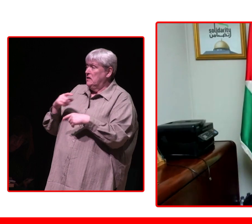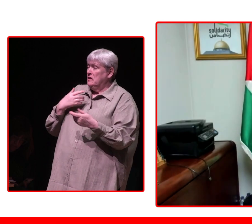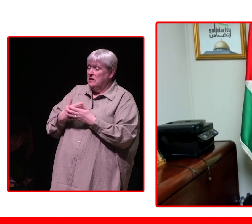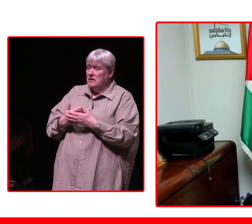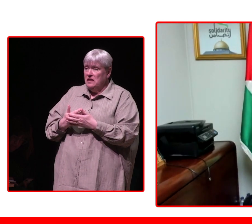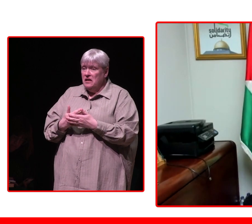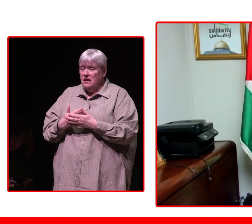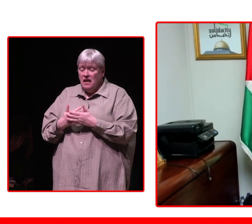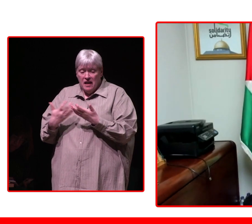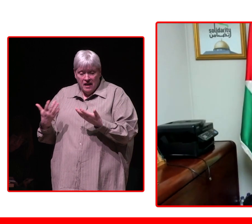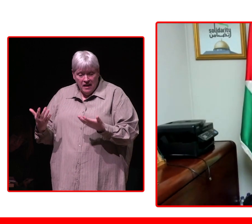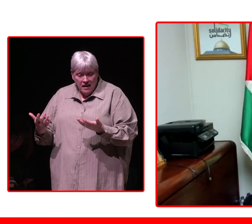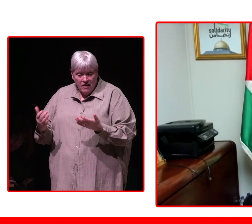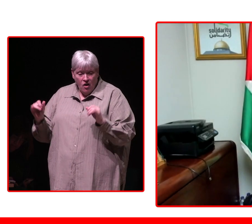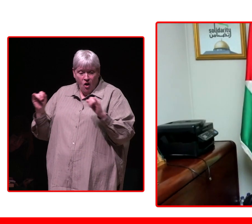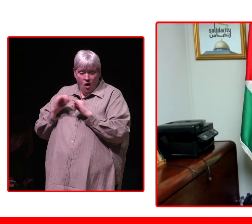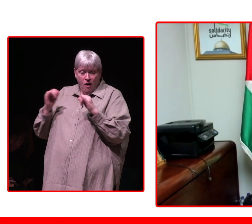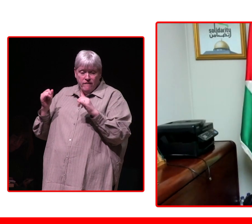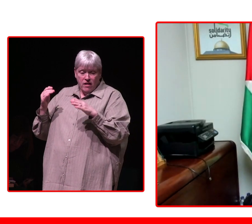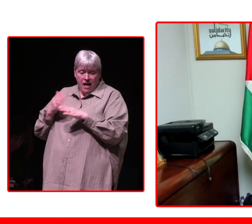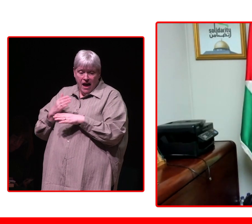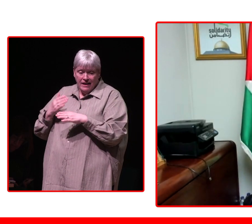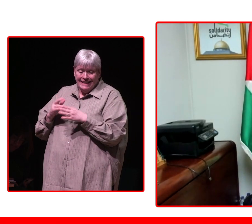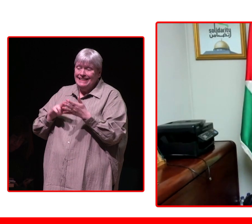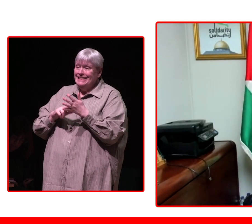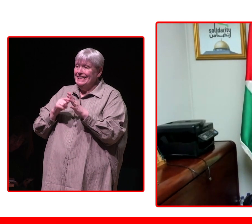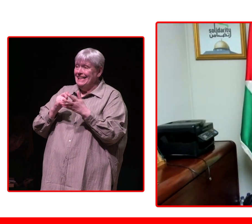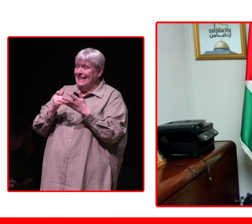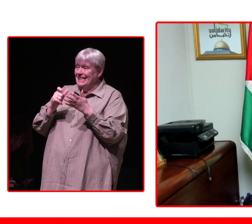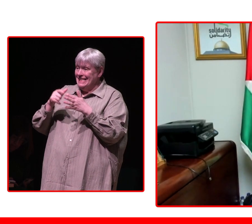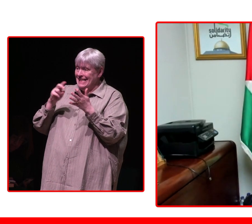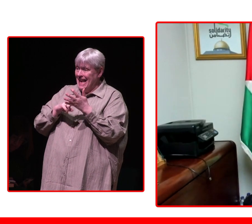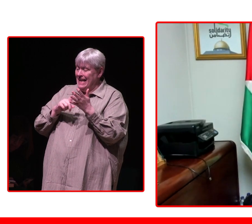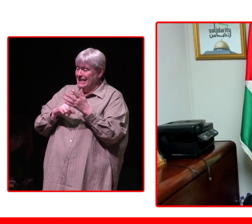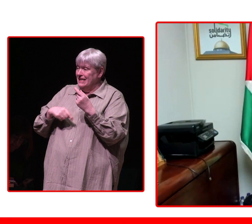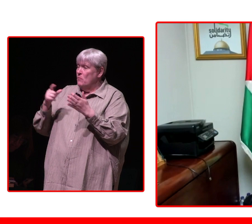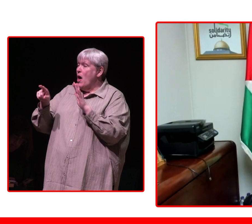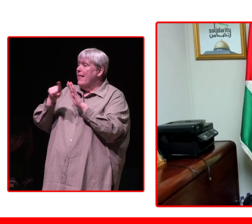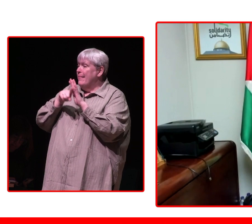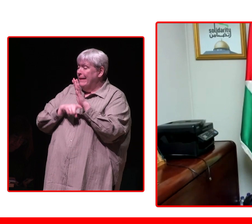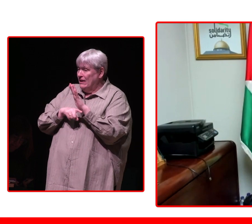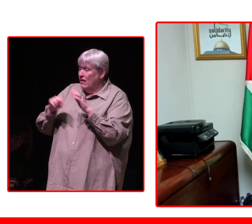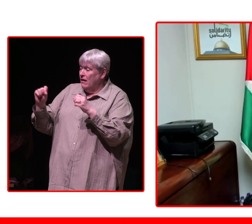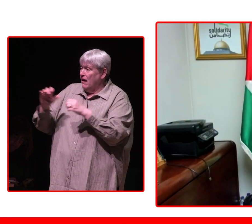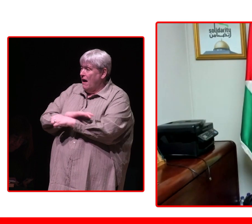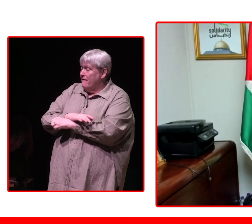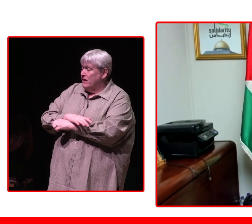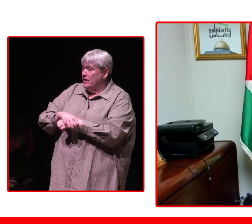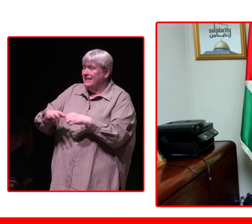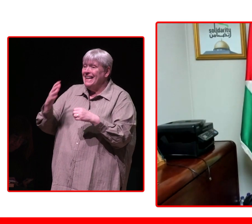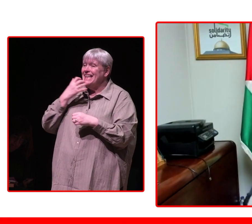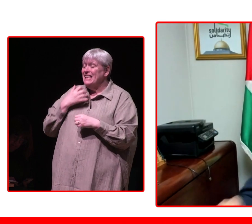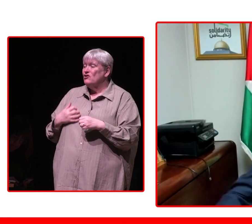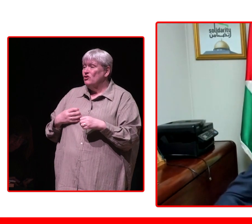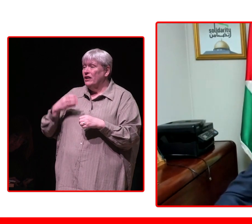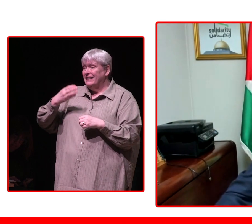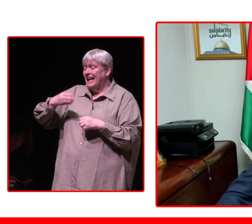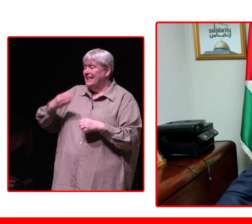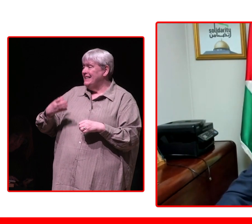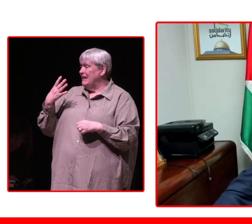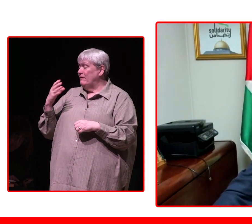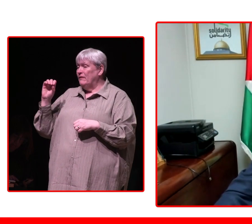massive act of appropriation, which was given legal cover under Israel's 1950 so-called absentee property